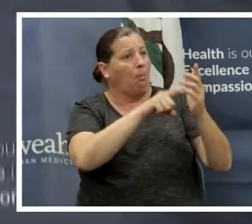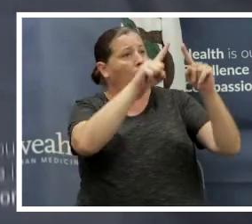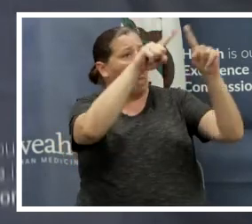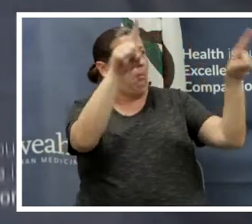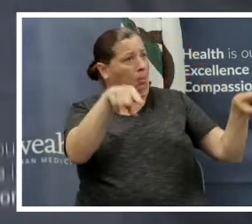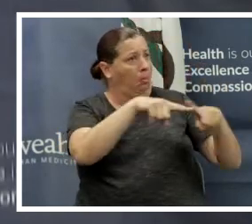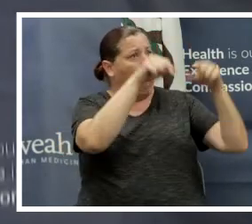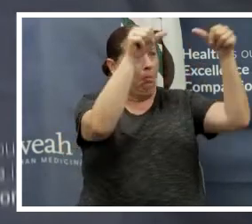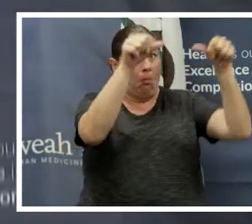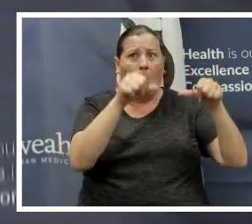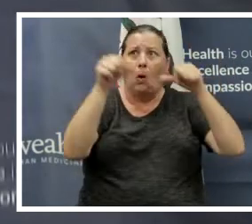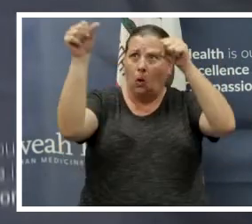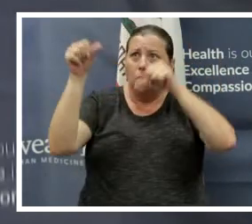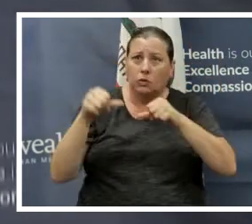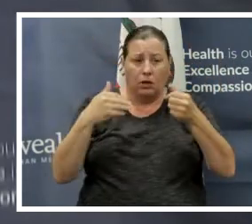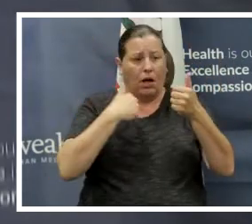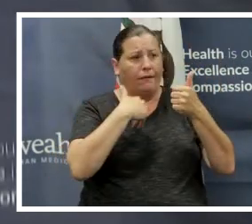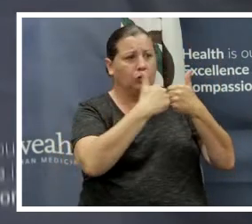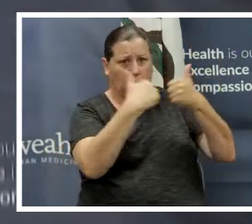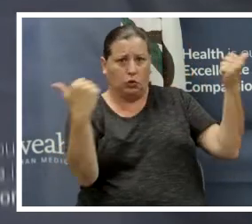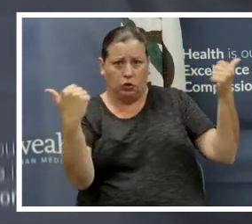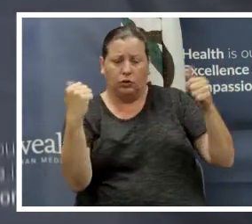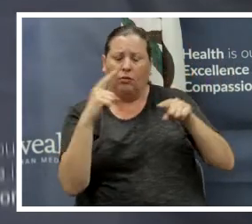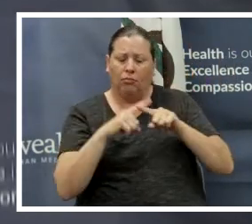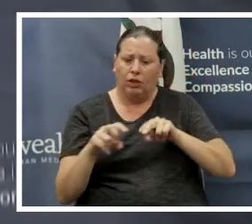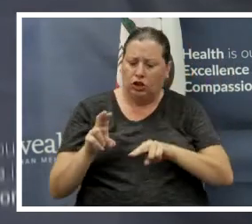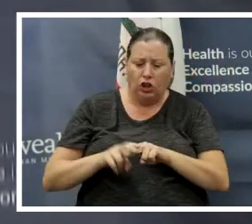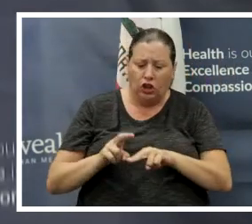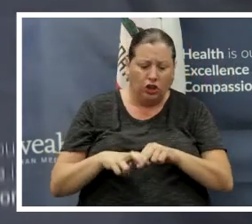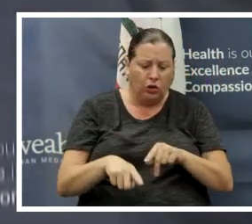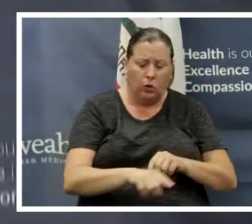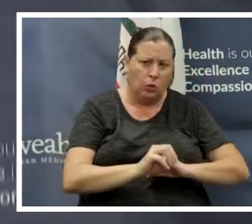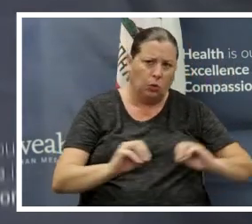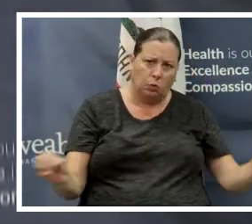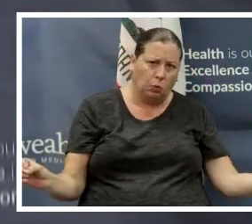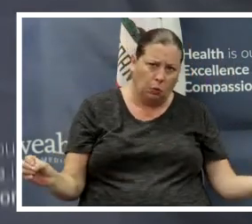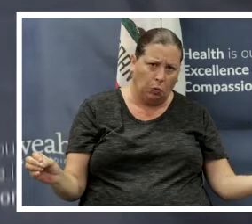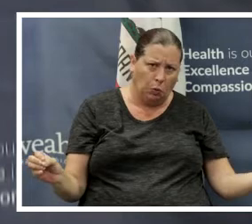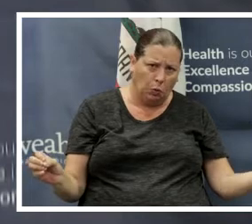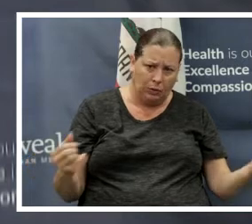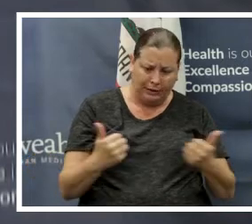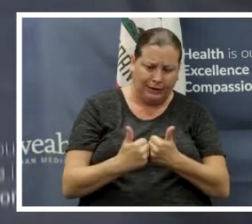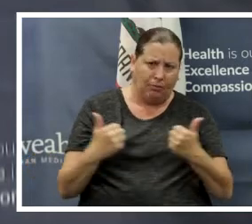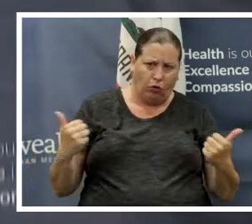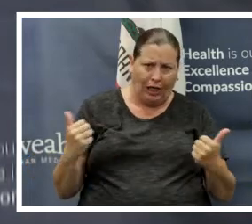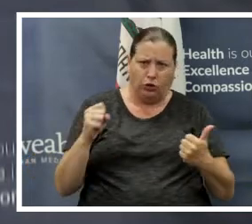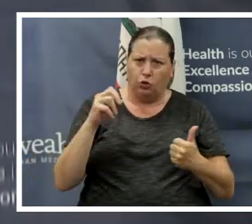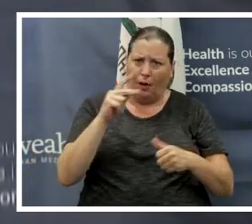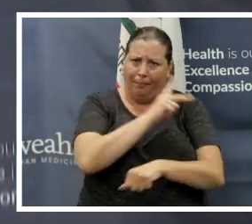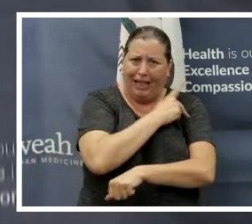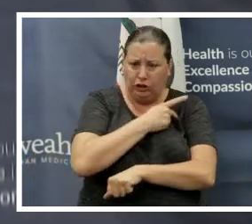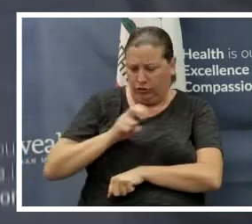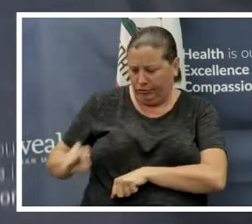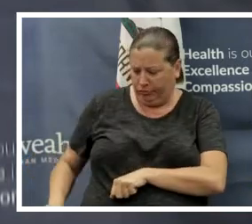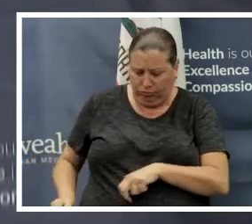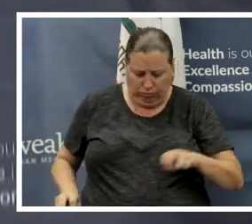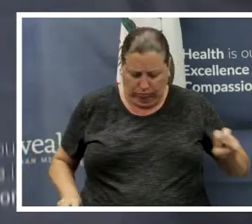but the chairs were not separated and patients were sitting right next to each other. And so